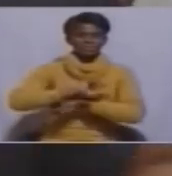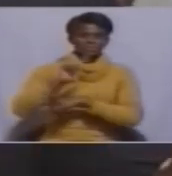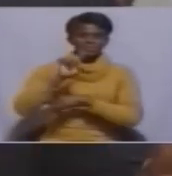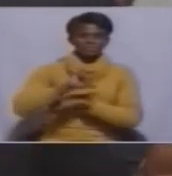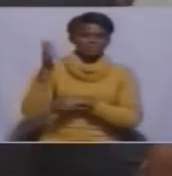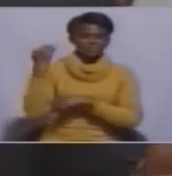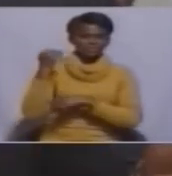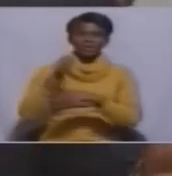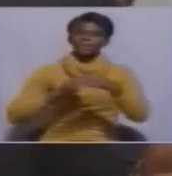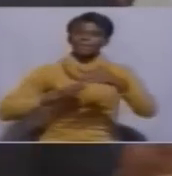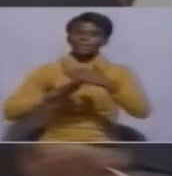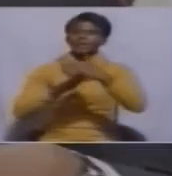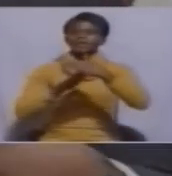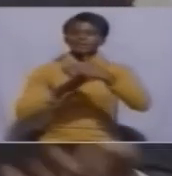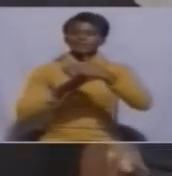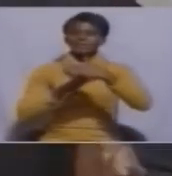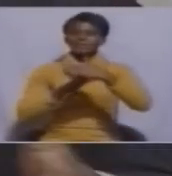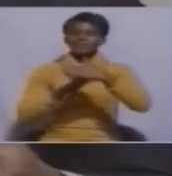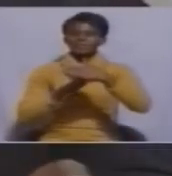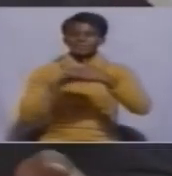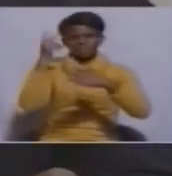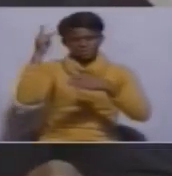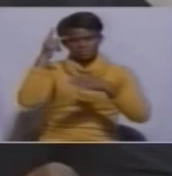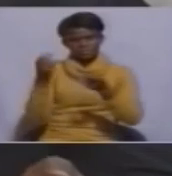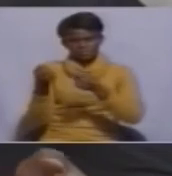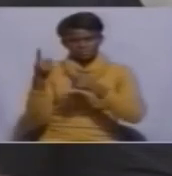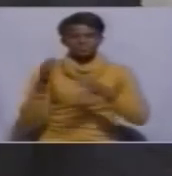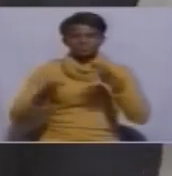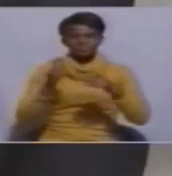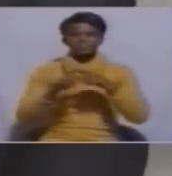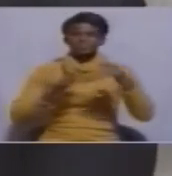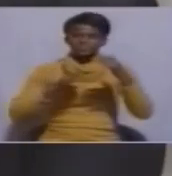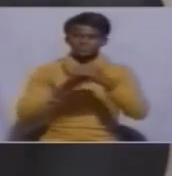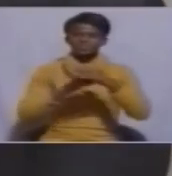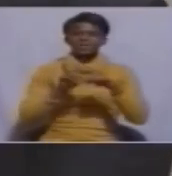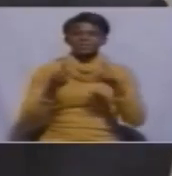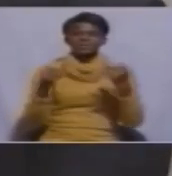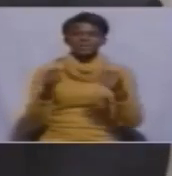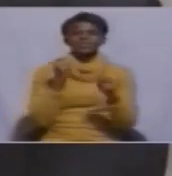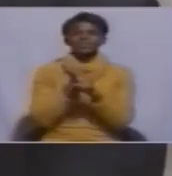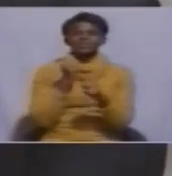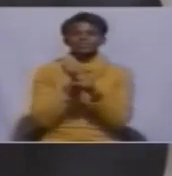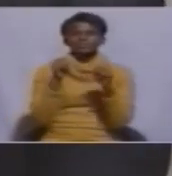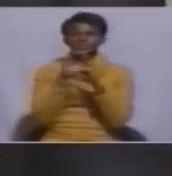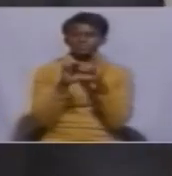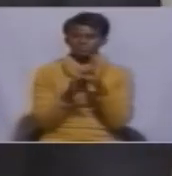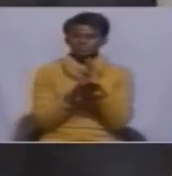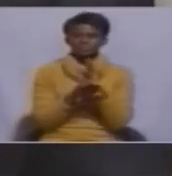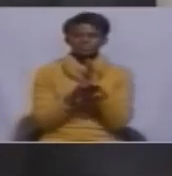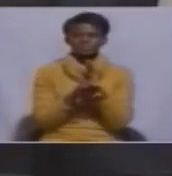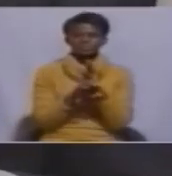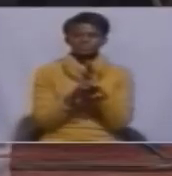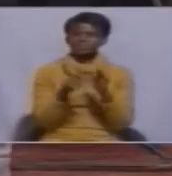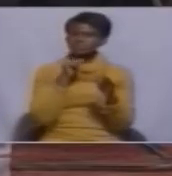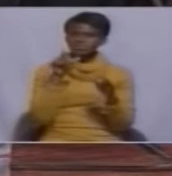on injunctions. Politicians would rush to court and get an injunction. But now this is by operation of the Constitution. Which means you don't have to obtain an